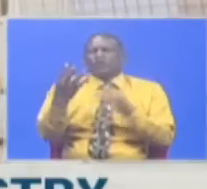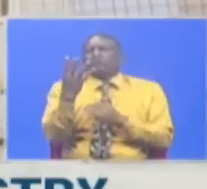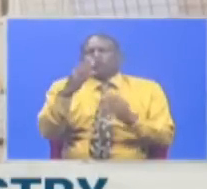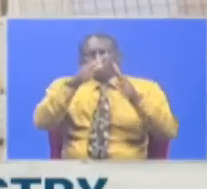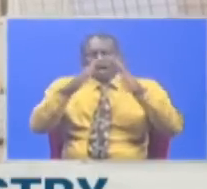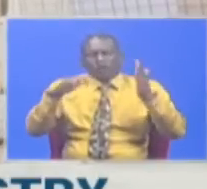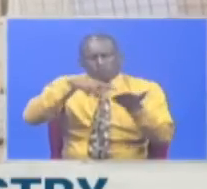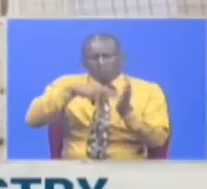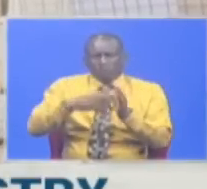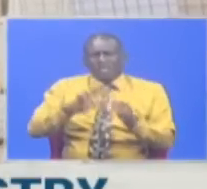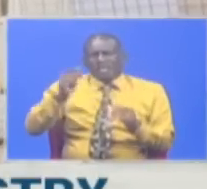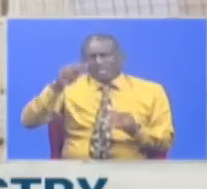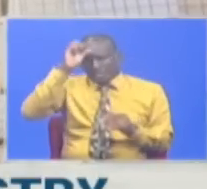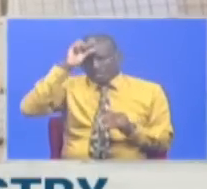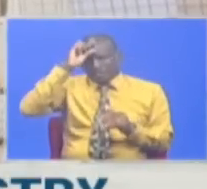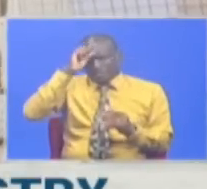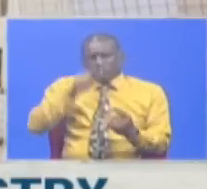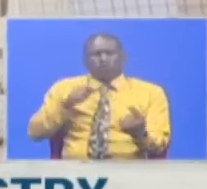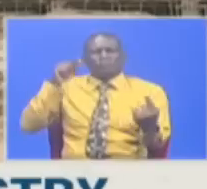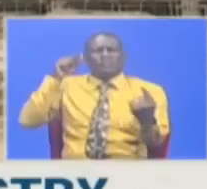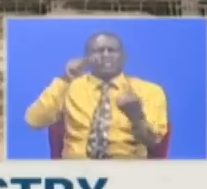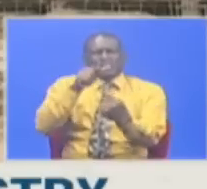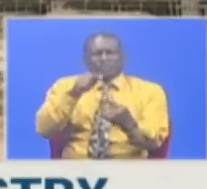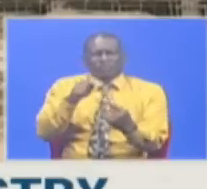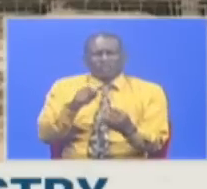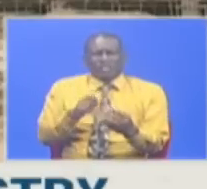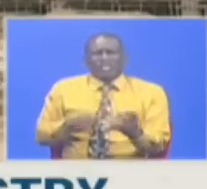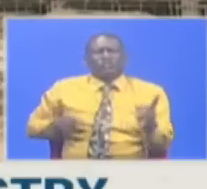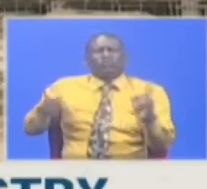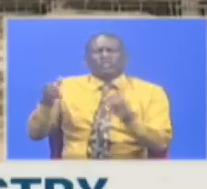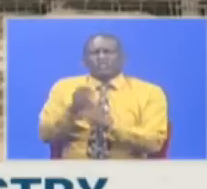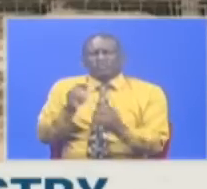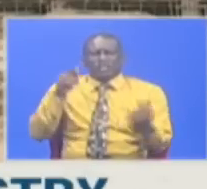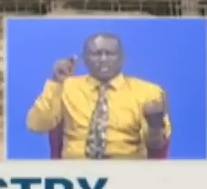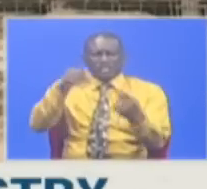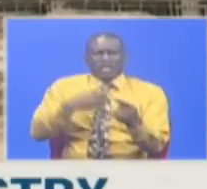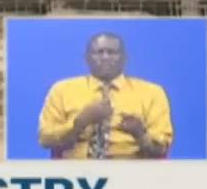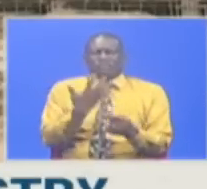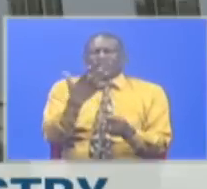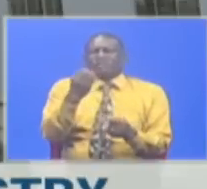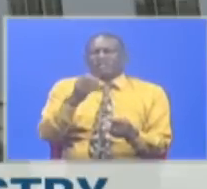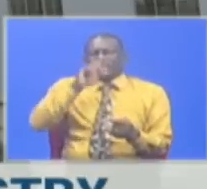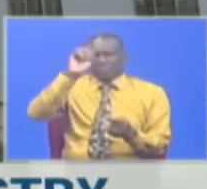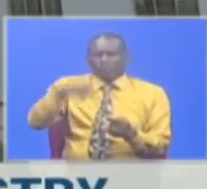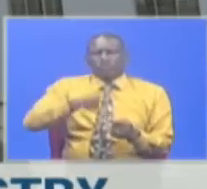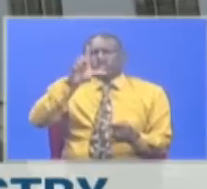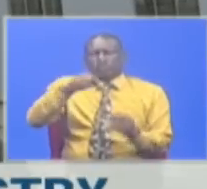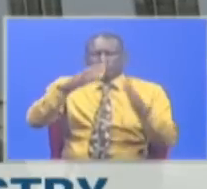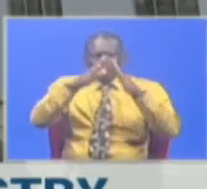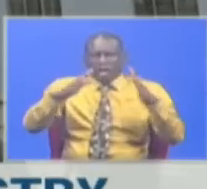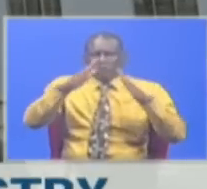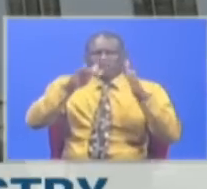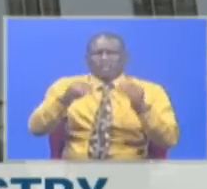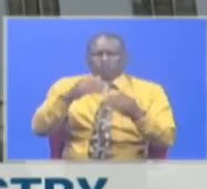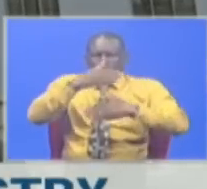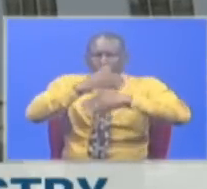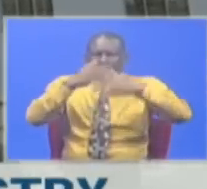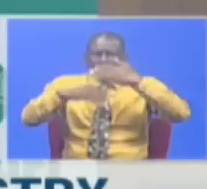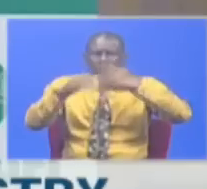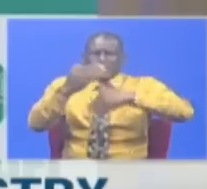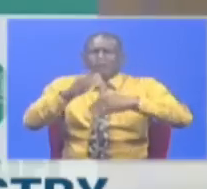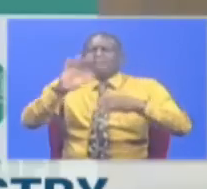the Kenya government aims to hit a target of having 500,000 affordable housing units built by the